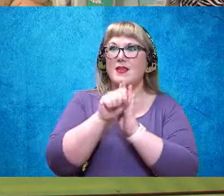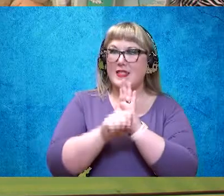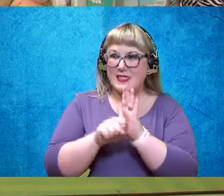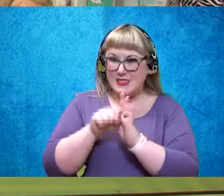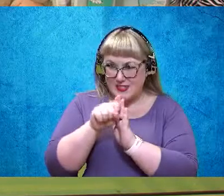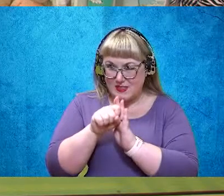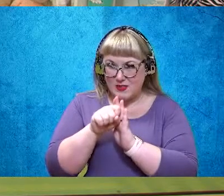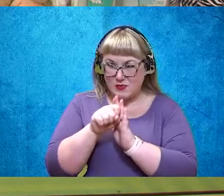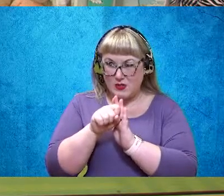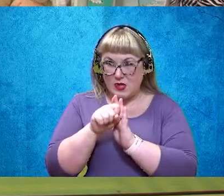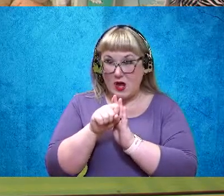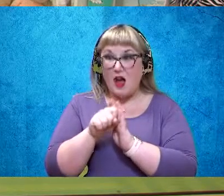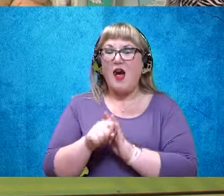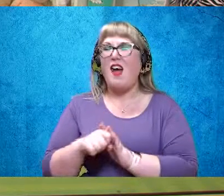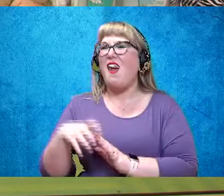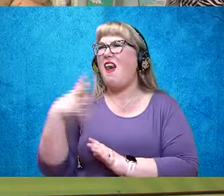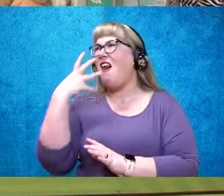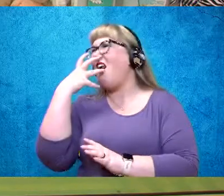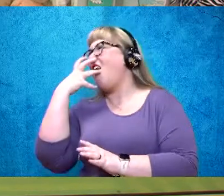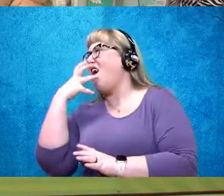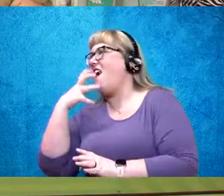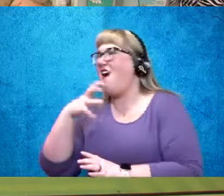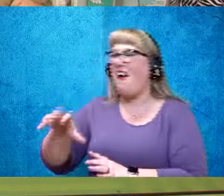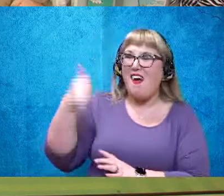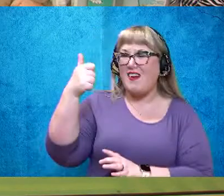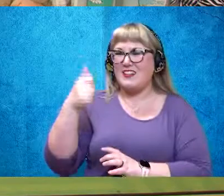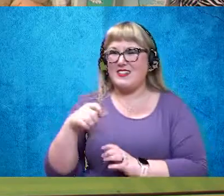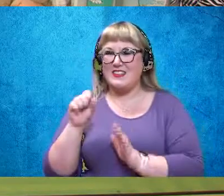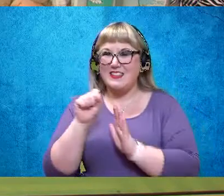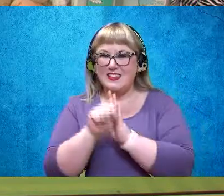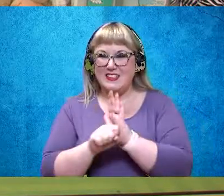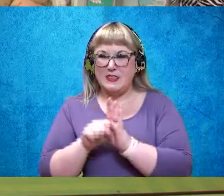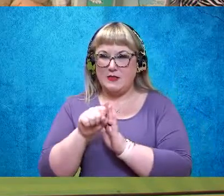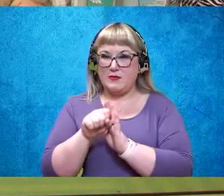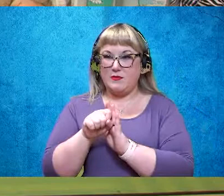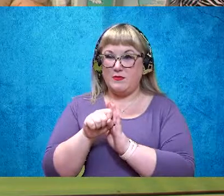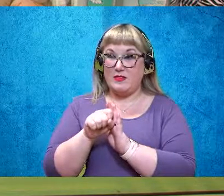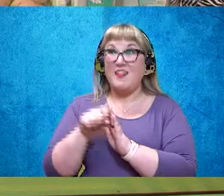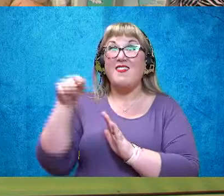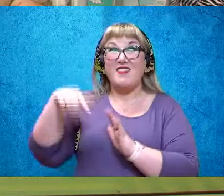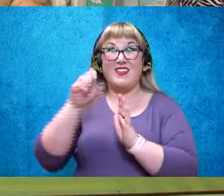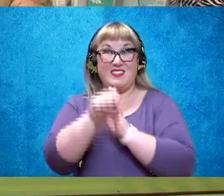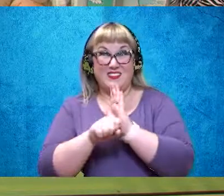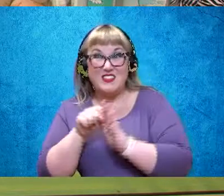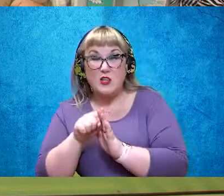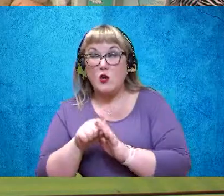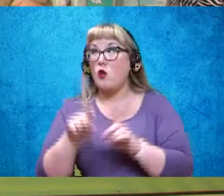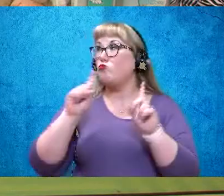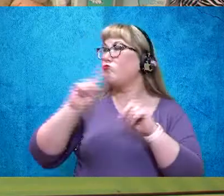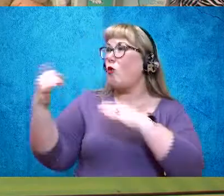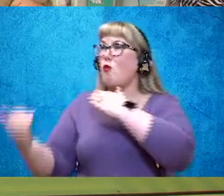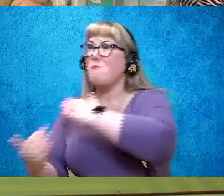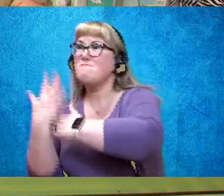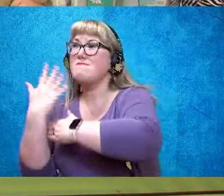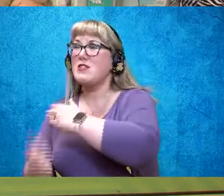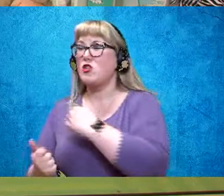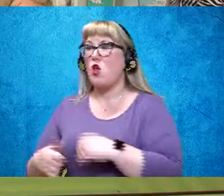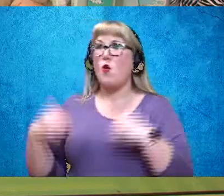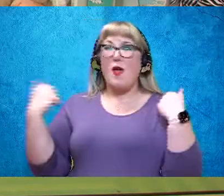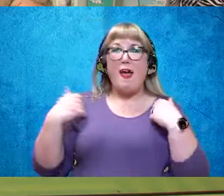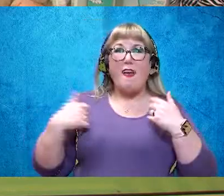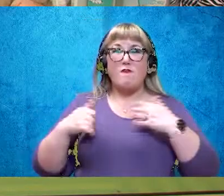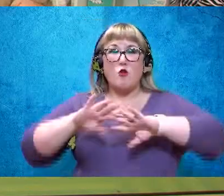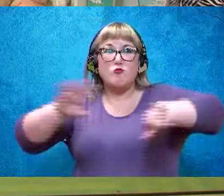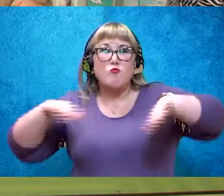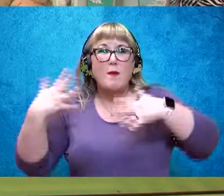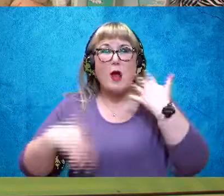season is the hottest season we have. This is the season where we get to go to the beach, we wear bathing suits,